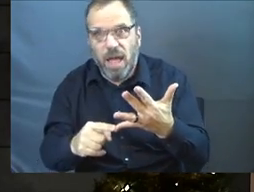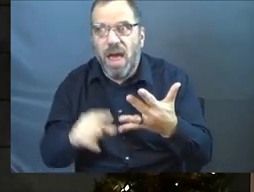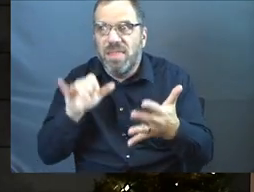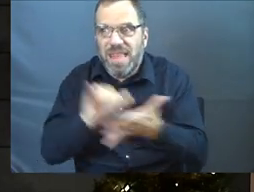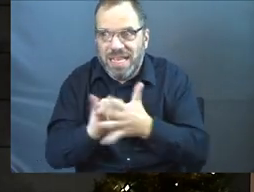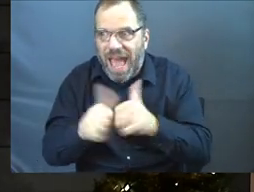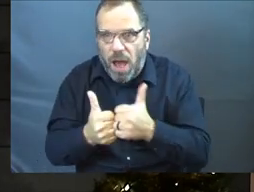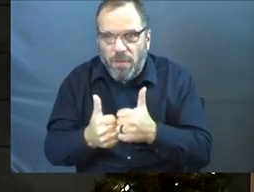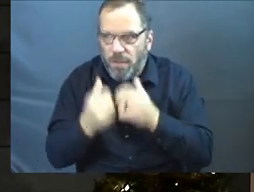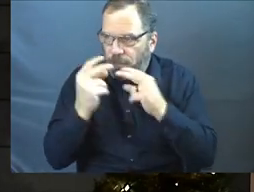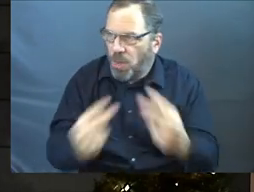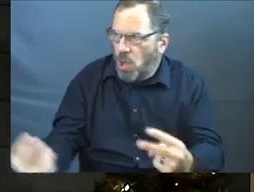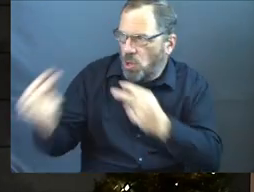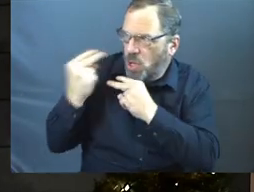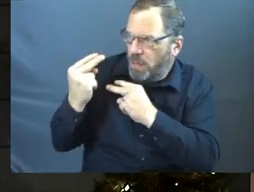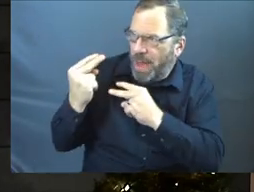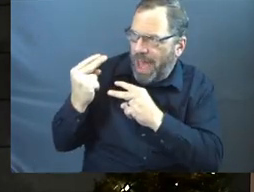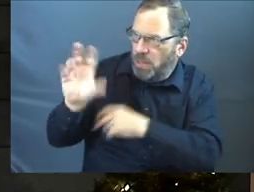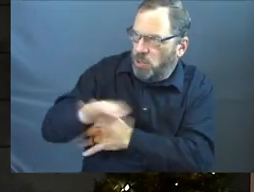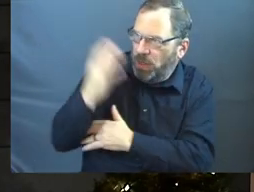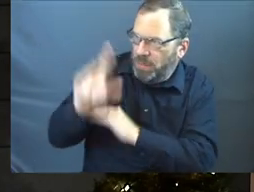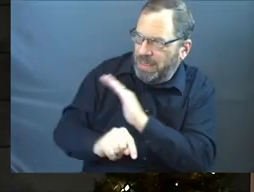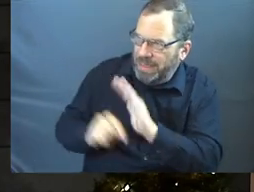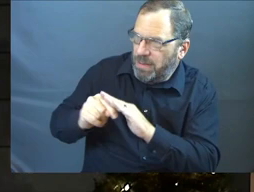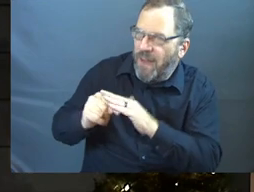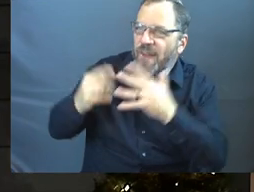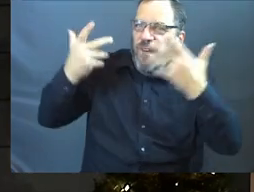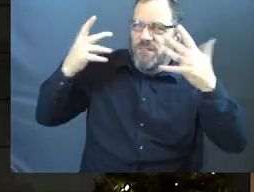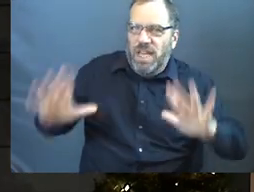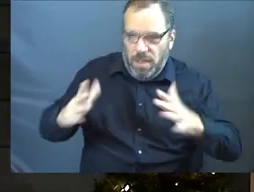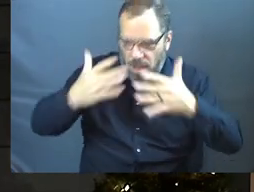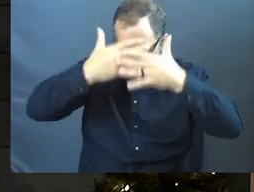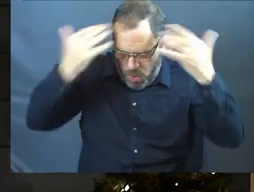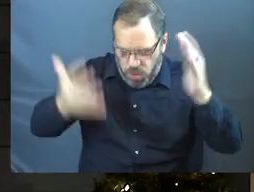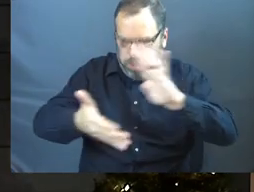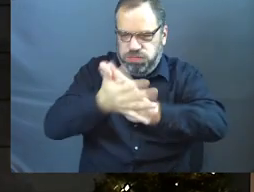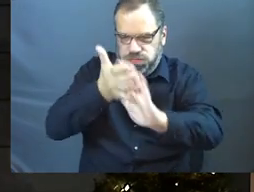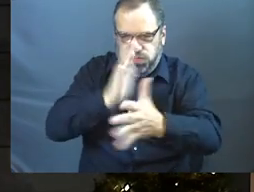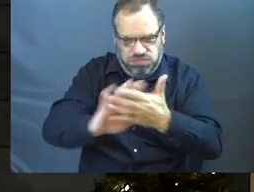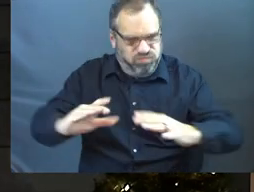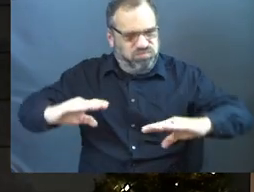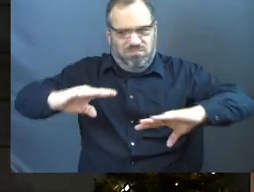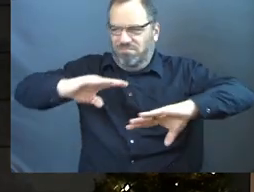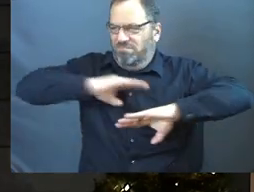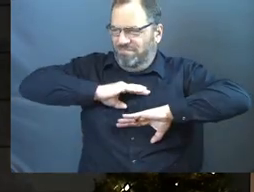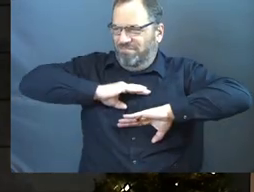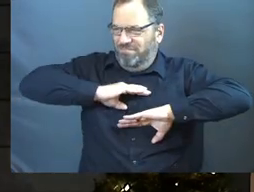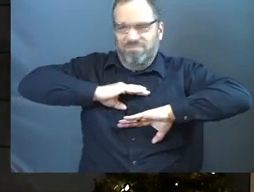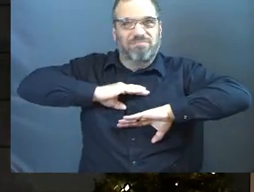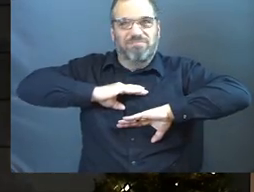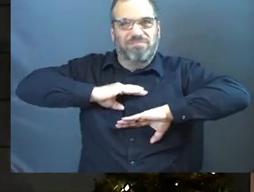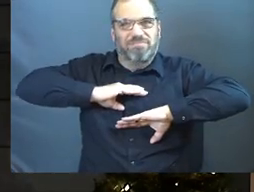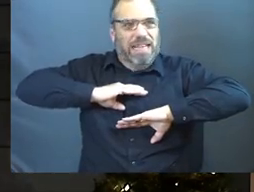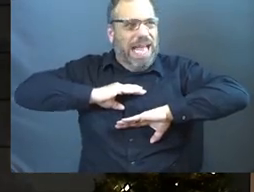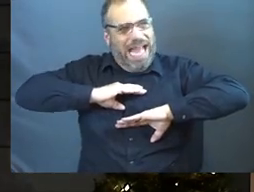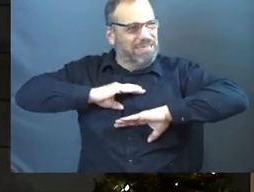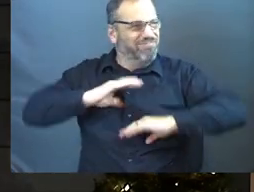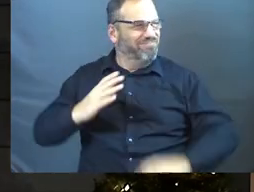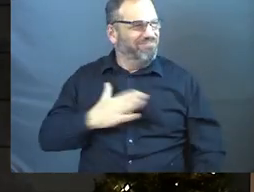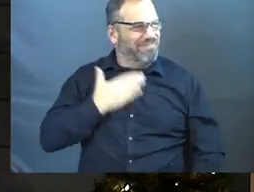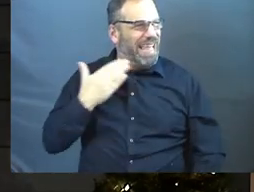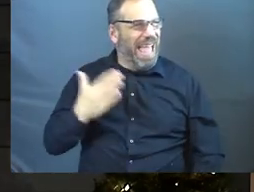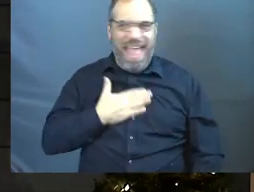obtain that. Here's how you look back at the end of the season and go, we did it. I feel fulfilled. I feel